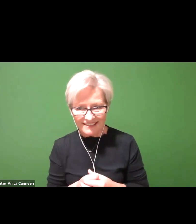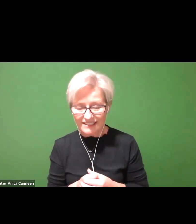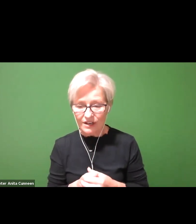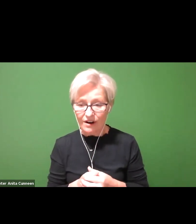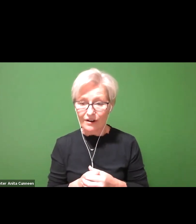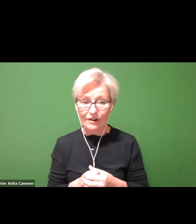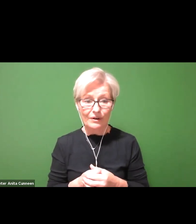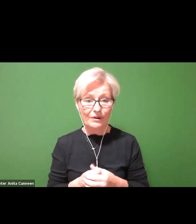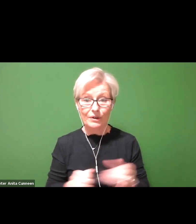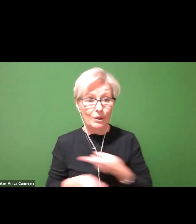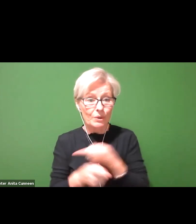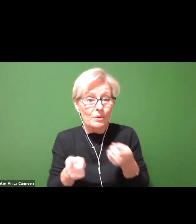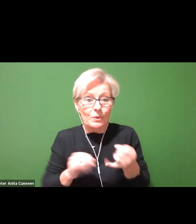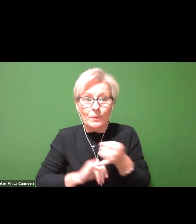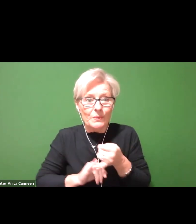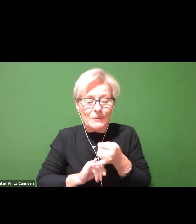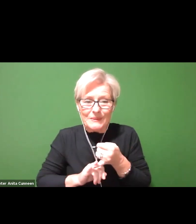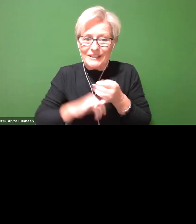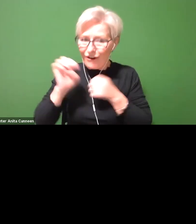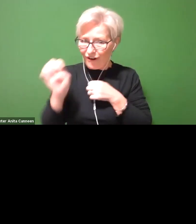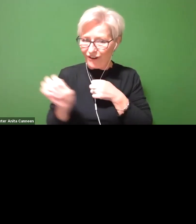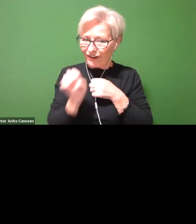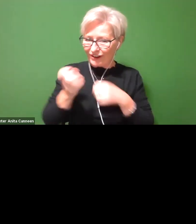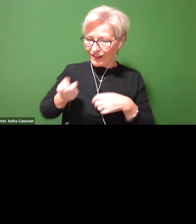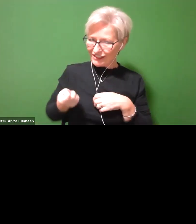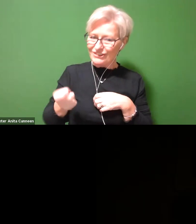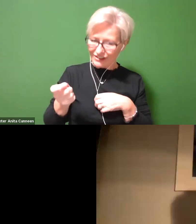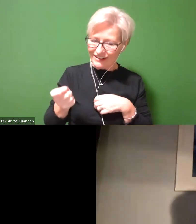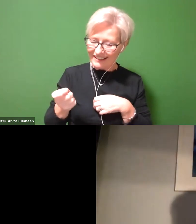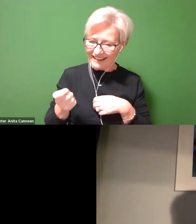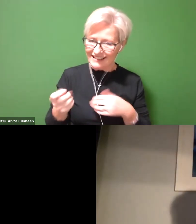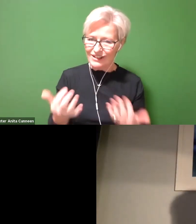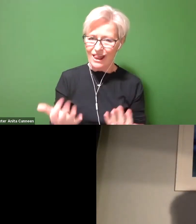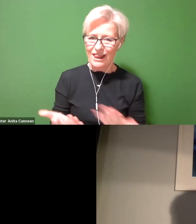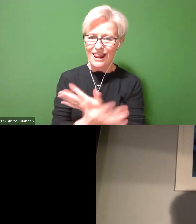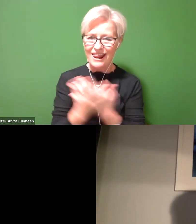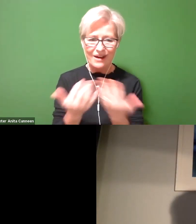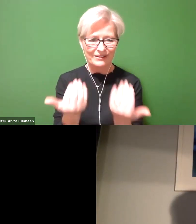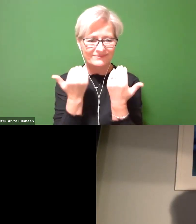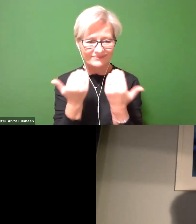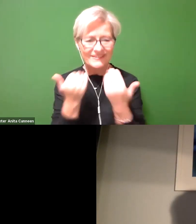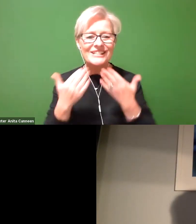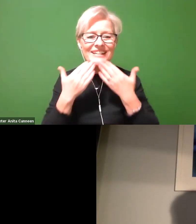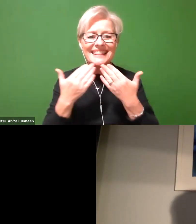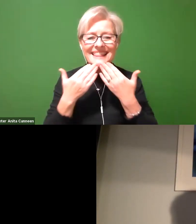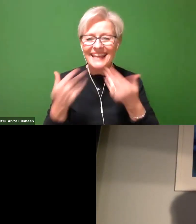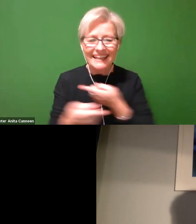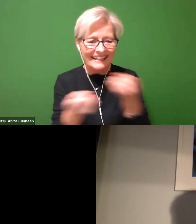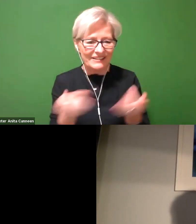your journey, there's a lot of information on that. And just to thank the women again for sharing those experiences.